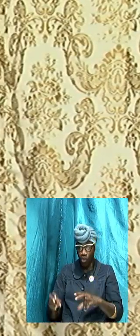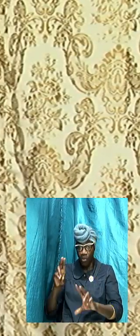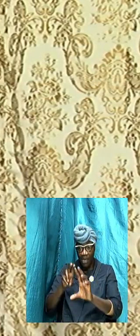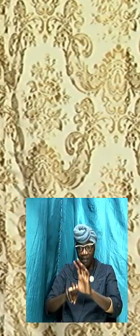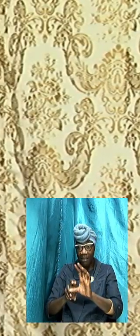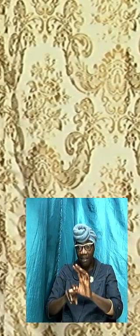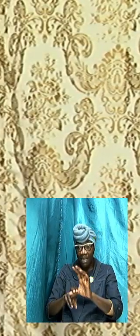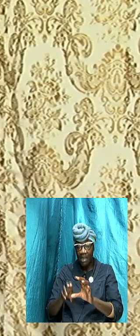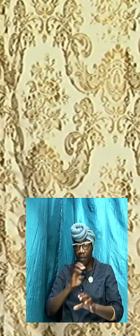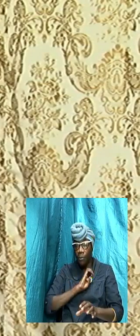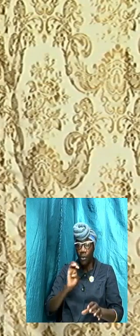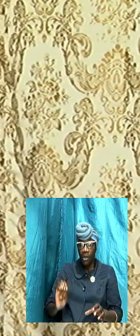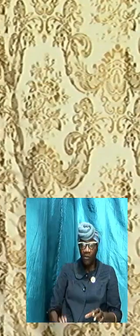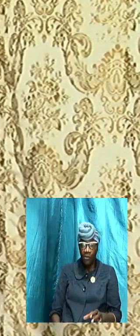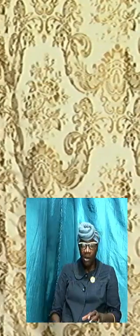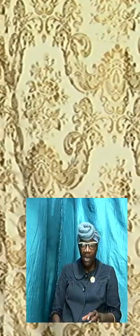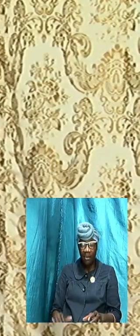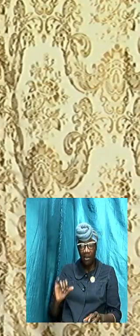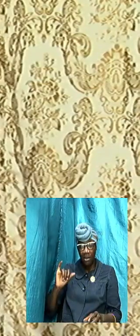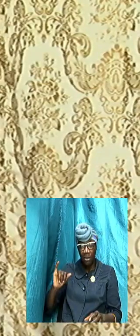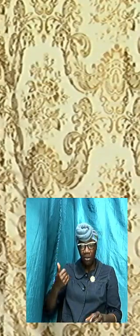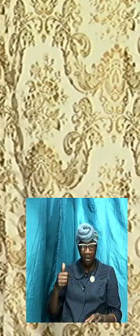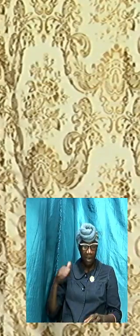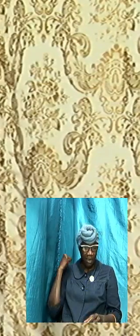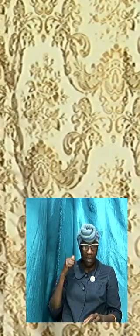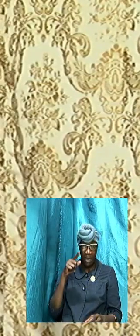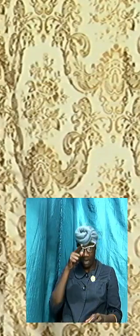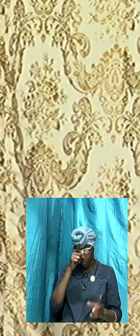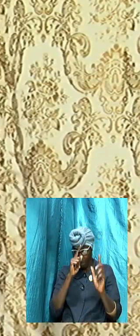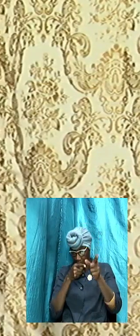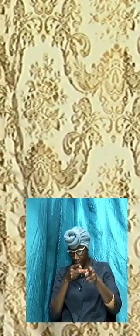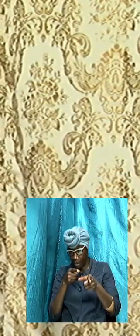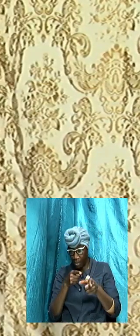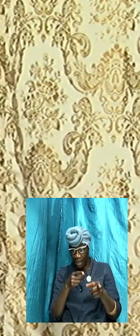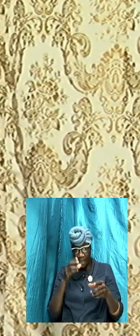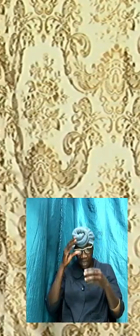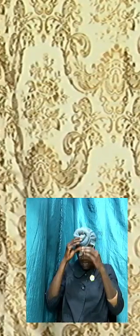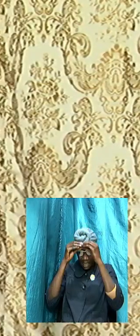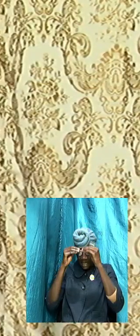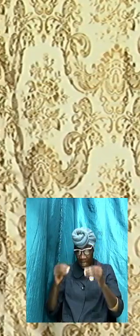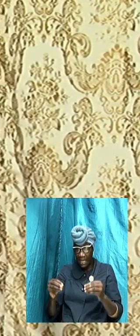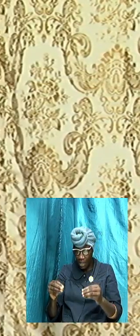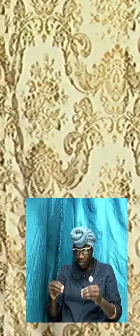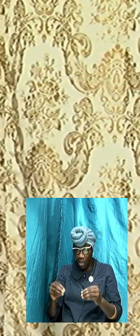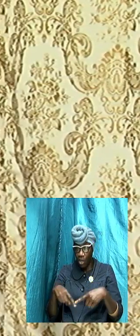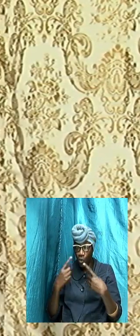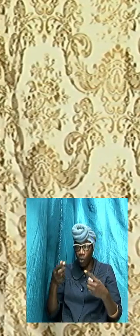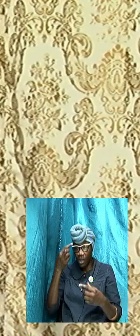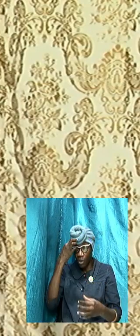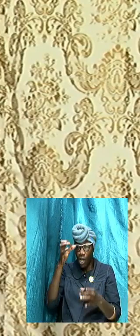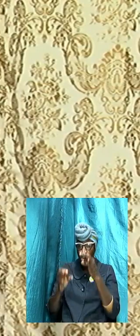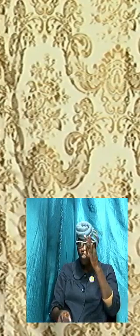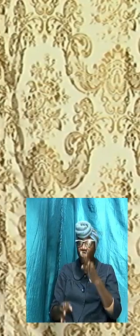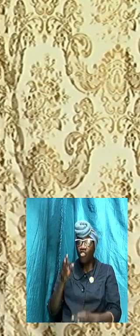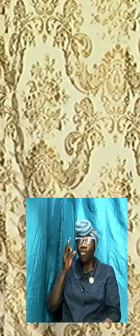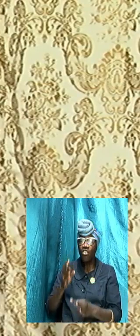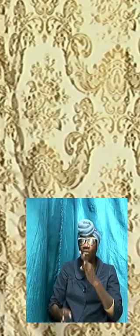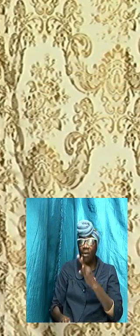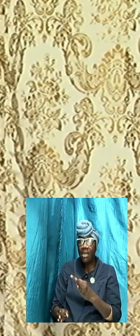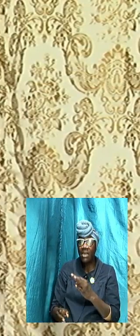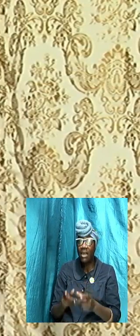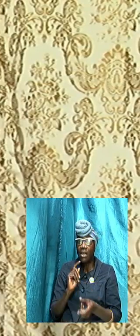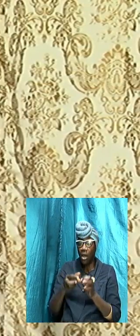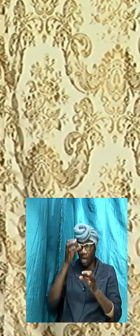And I recently have been doing some teaching as it relates to the judgments. And I'm not going into those. Amen. But when they talk about